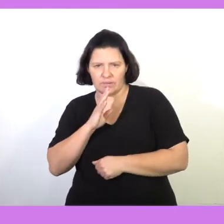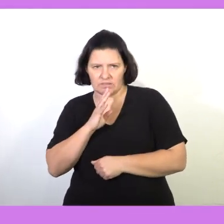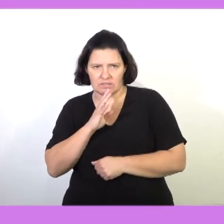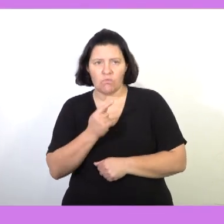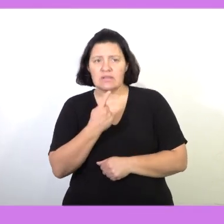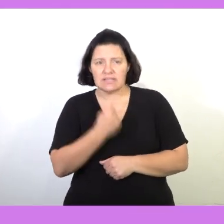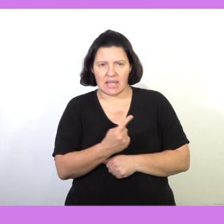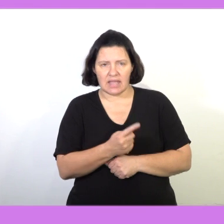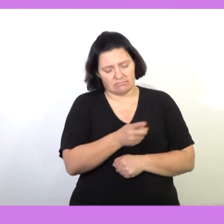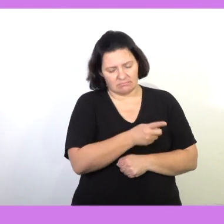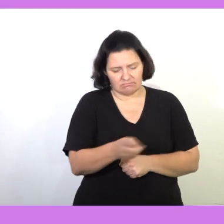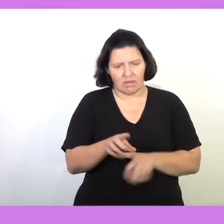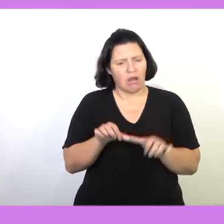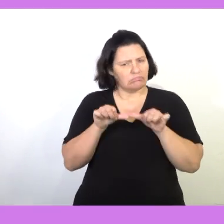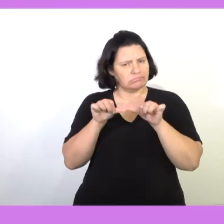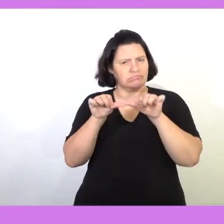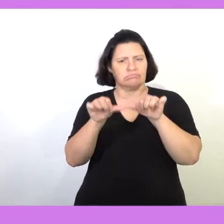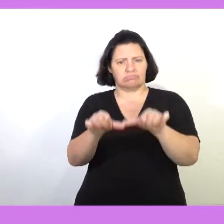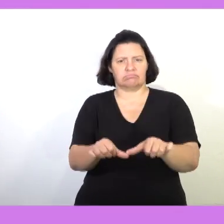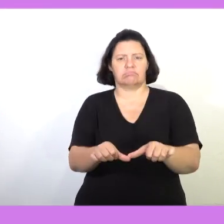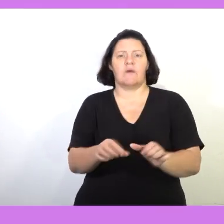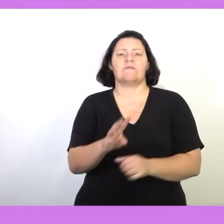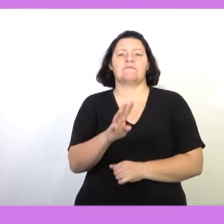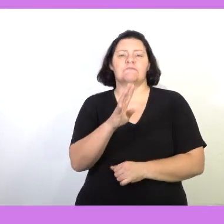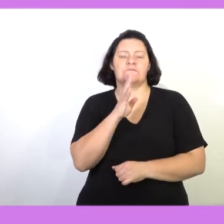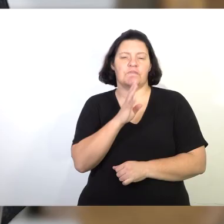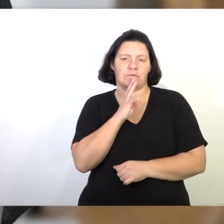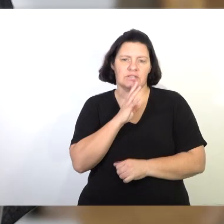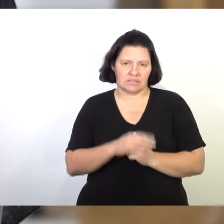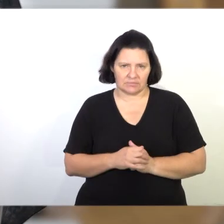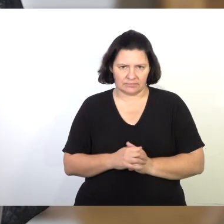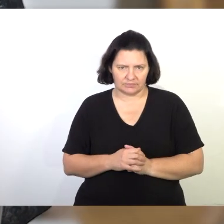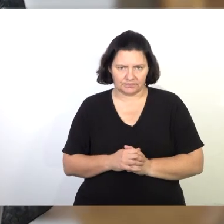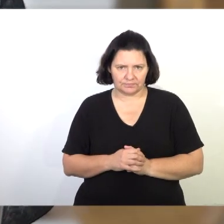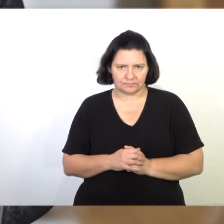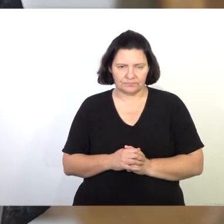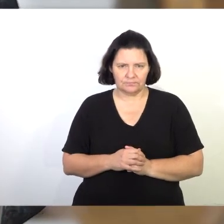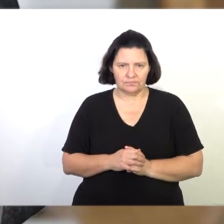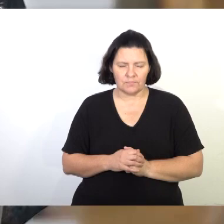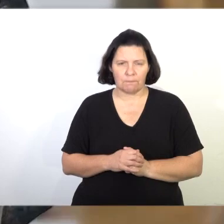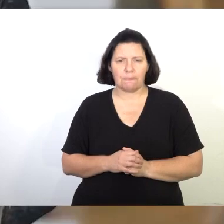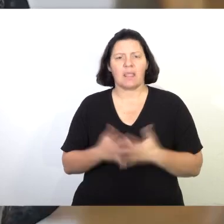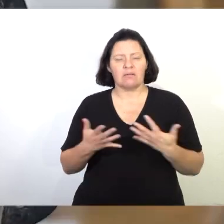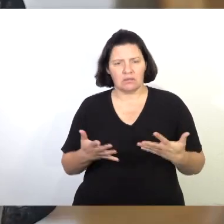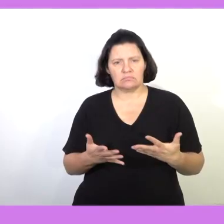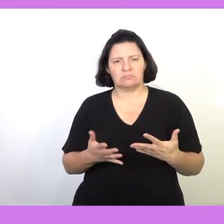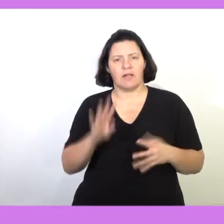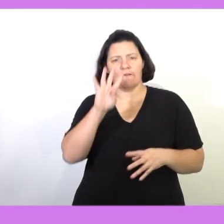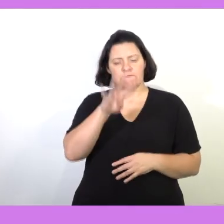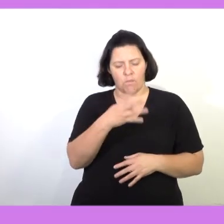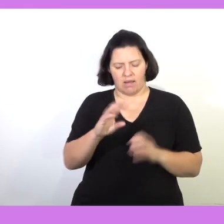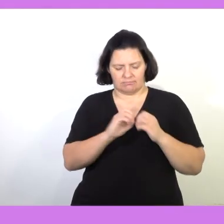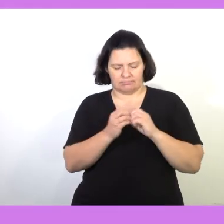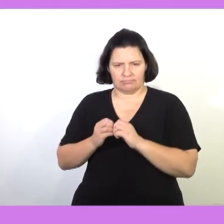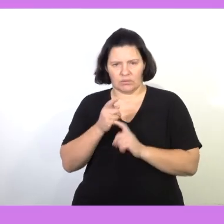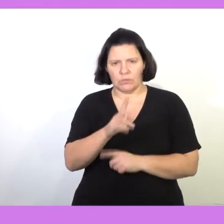we can tell that there will be that constant or a fixed relationship on this table. Determine the